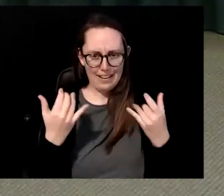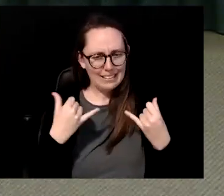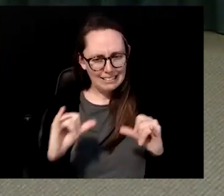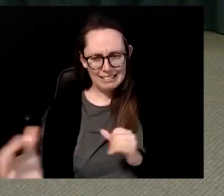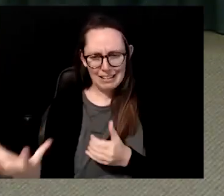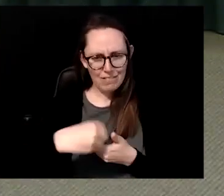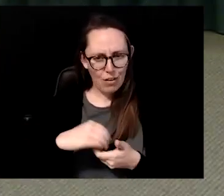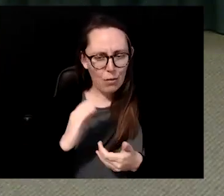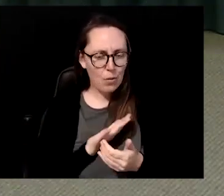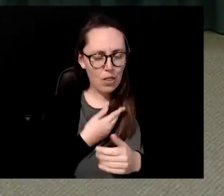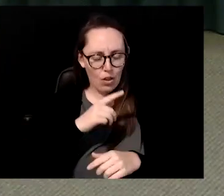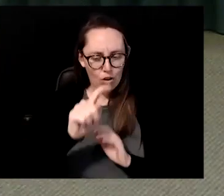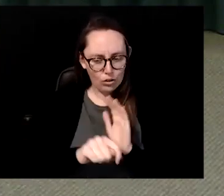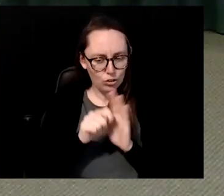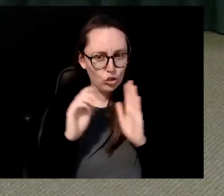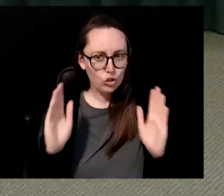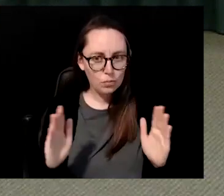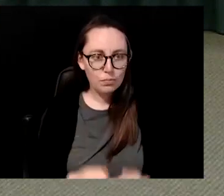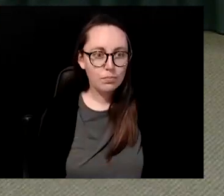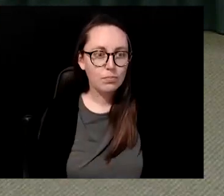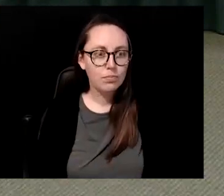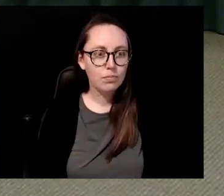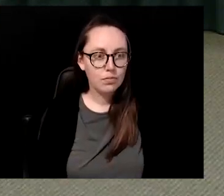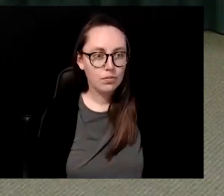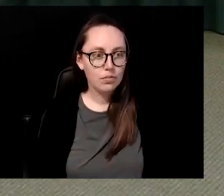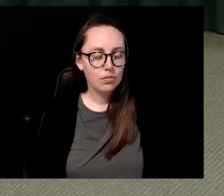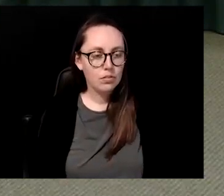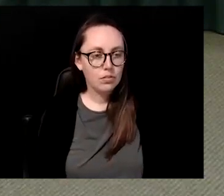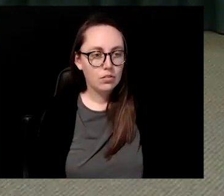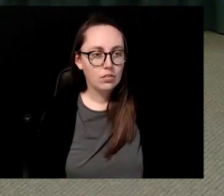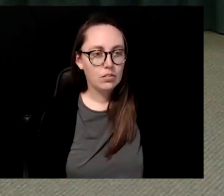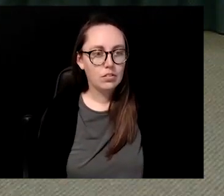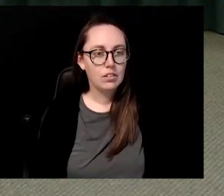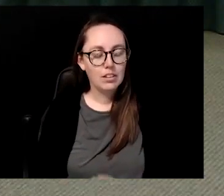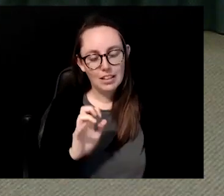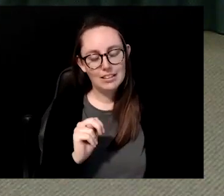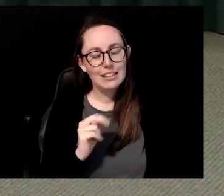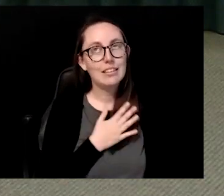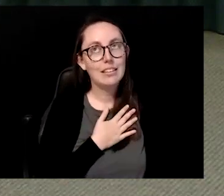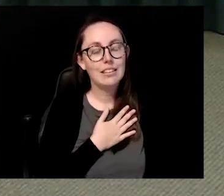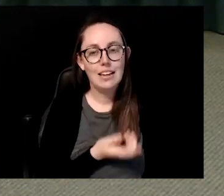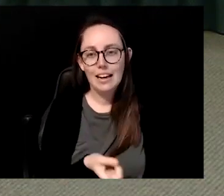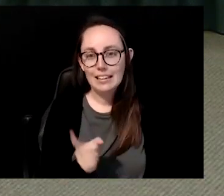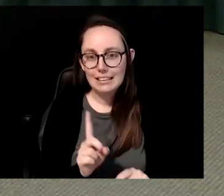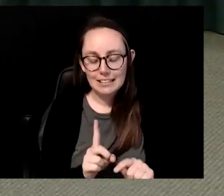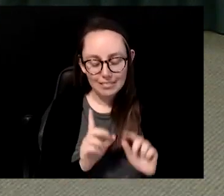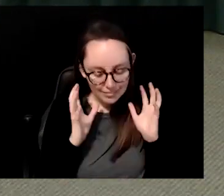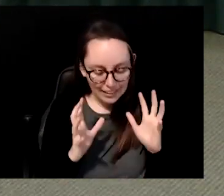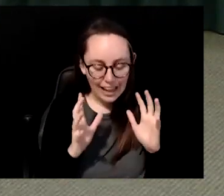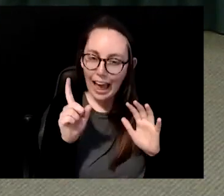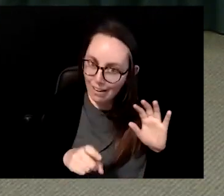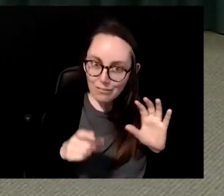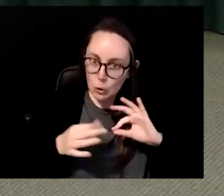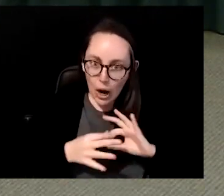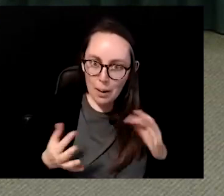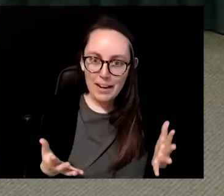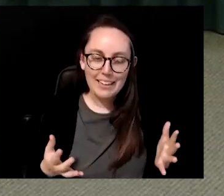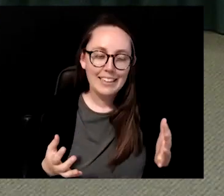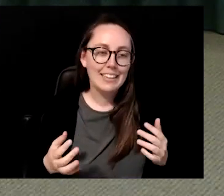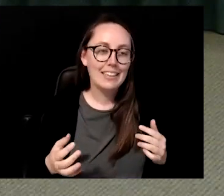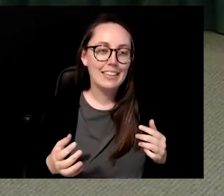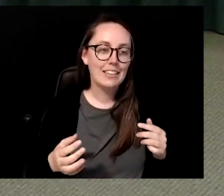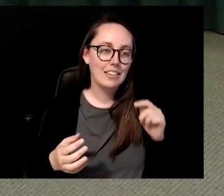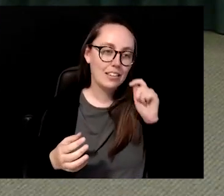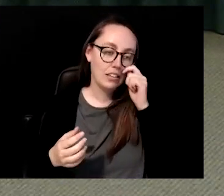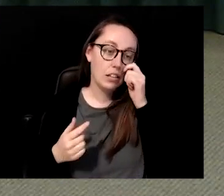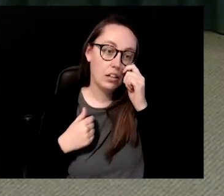okay um yeah oh God I can't refrain from uh and I think I would just say that um if the